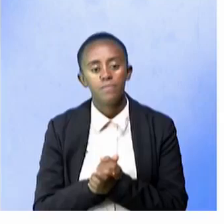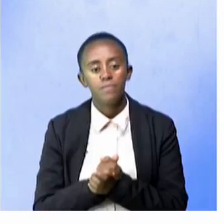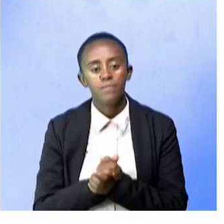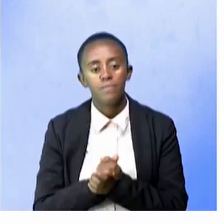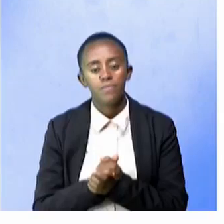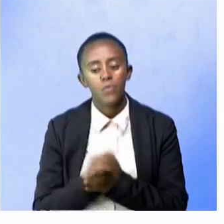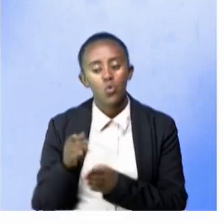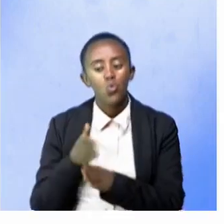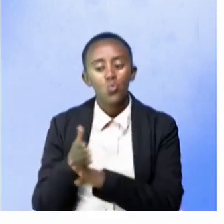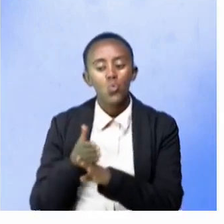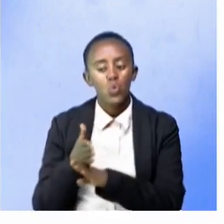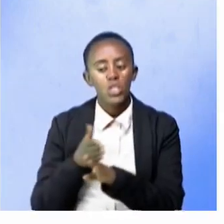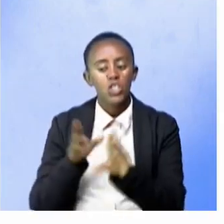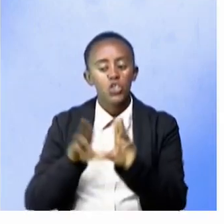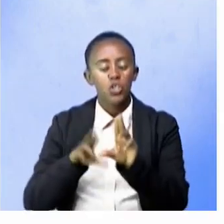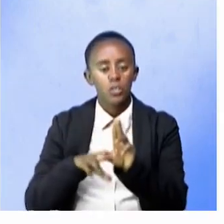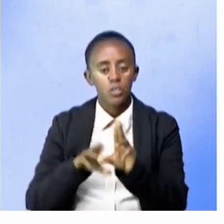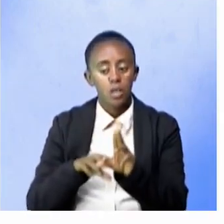wooden chair.